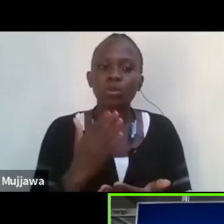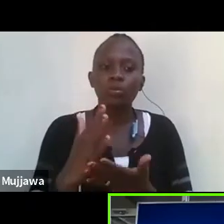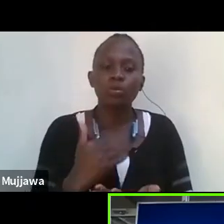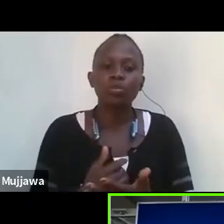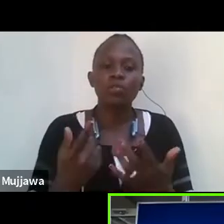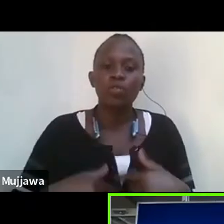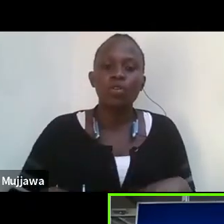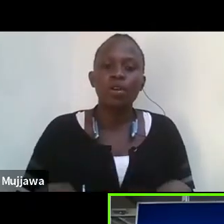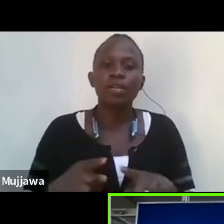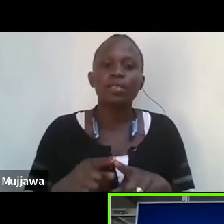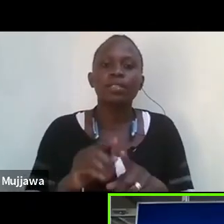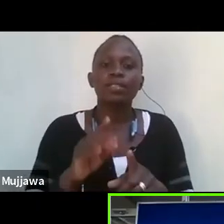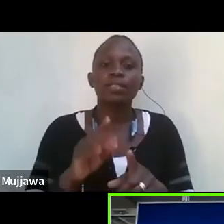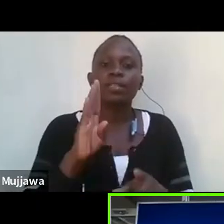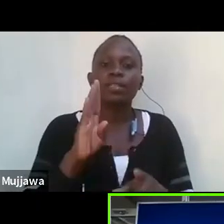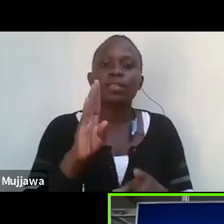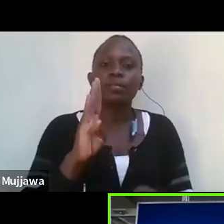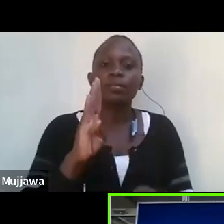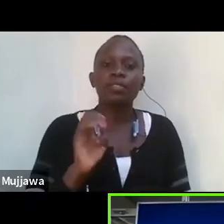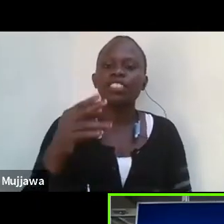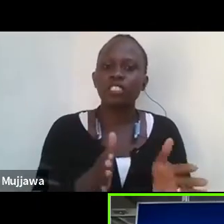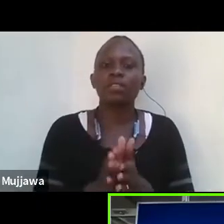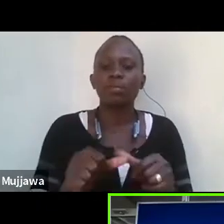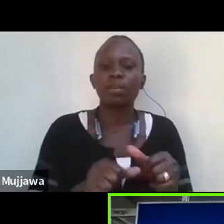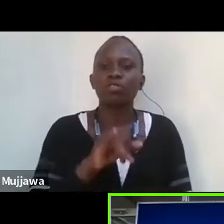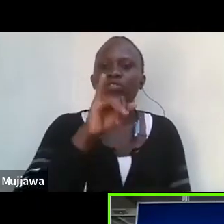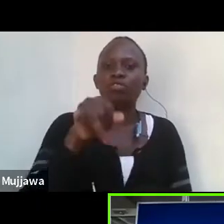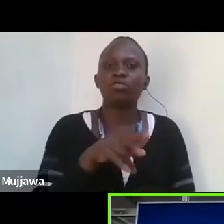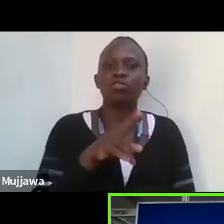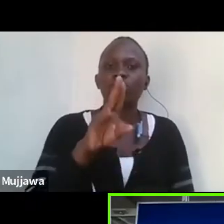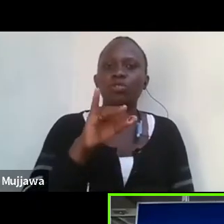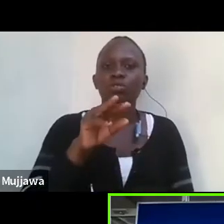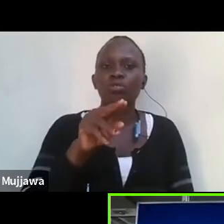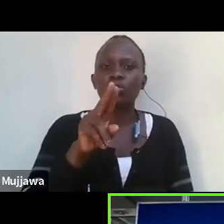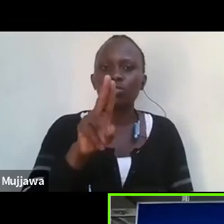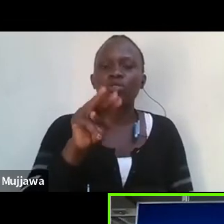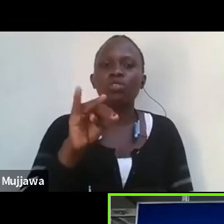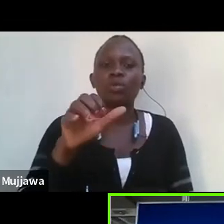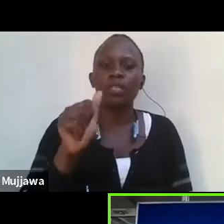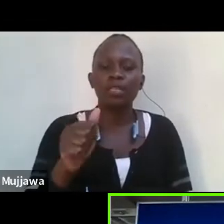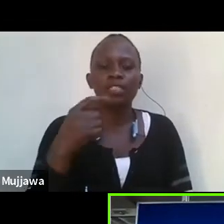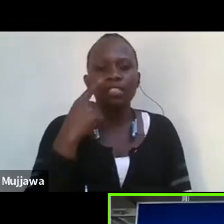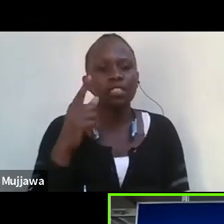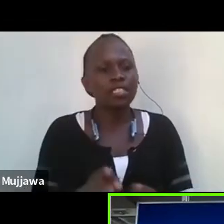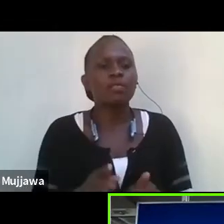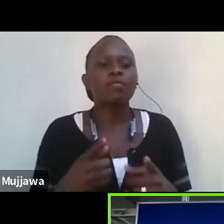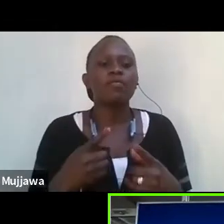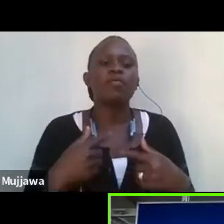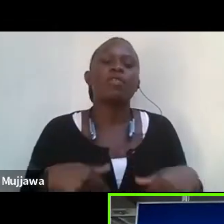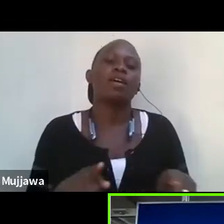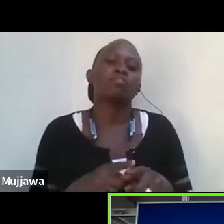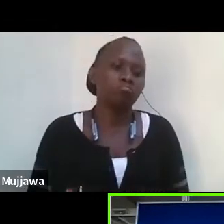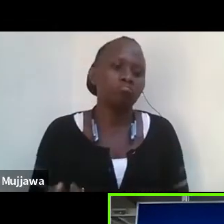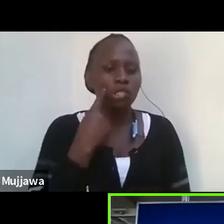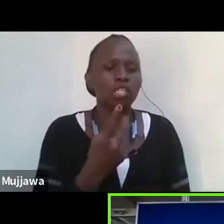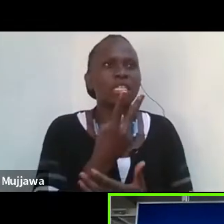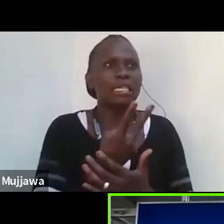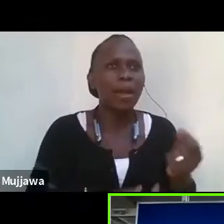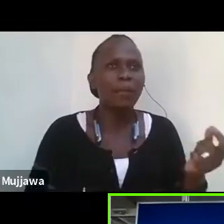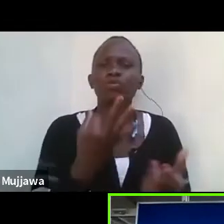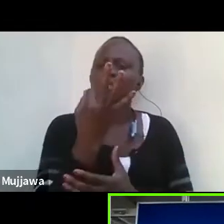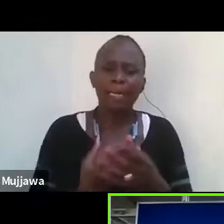Jumia, and this is the same for us. We are seeing, double, triple growth on our sales on all